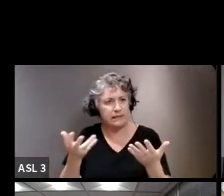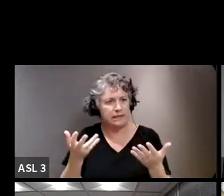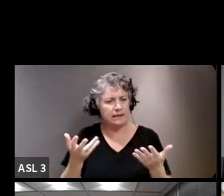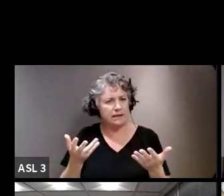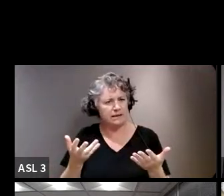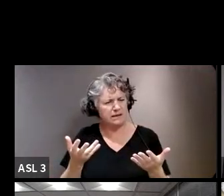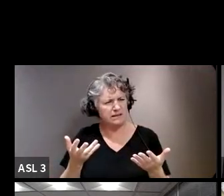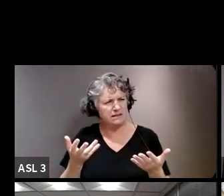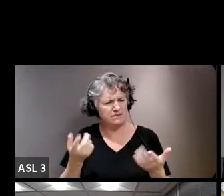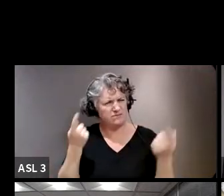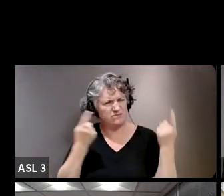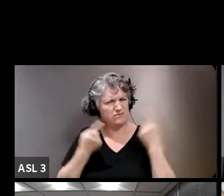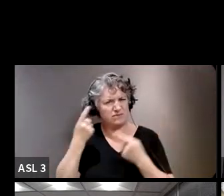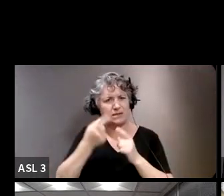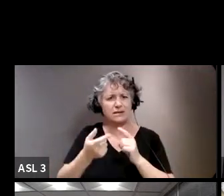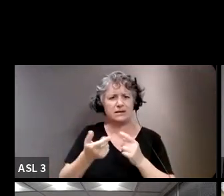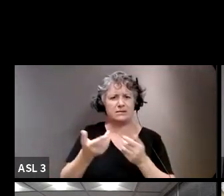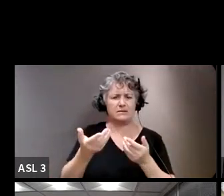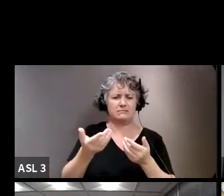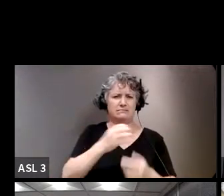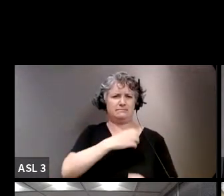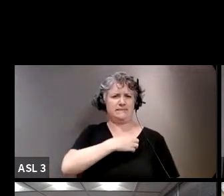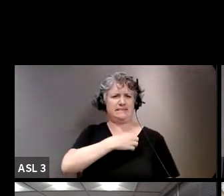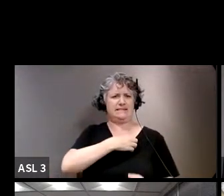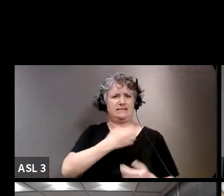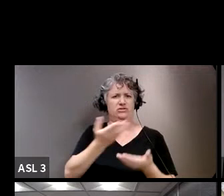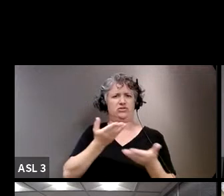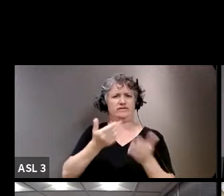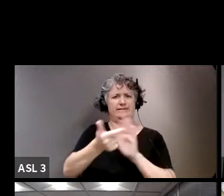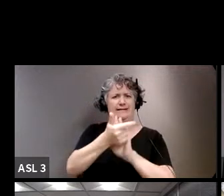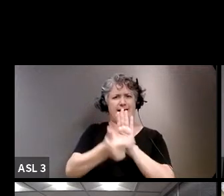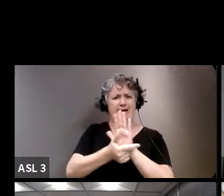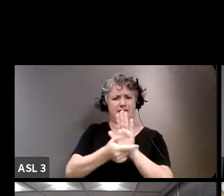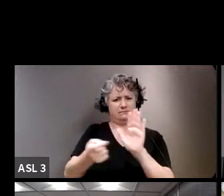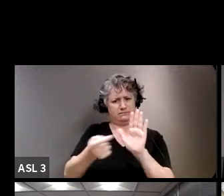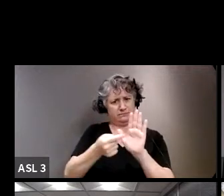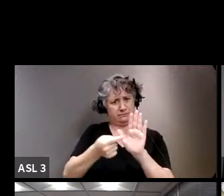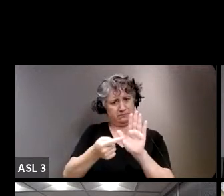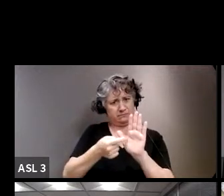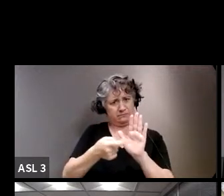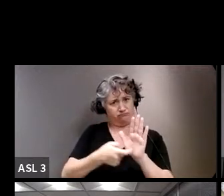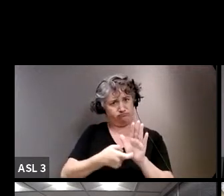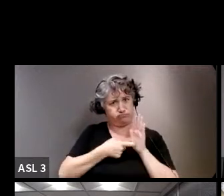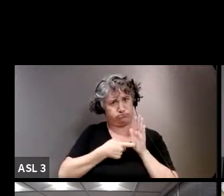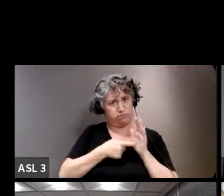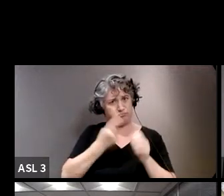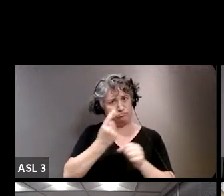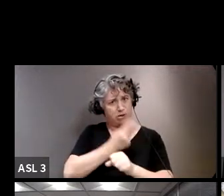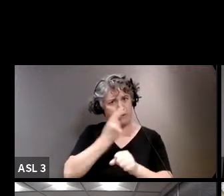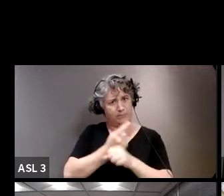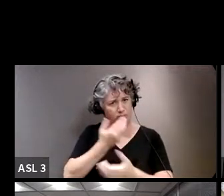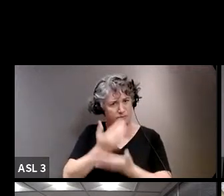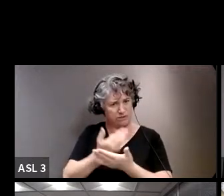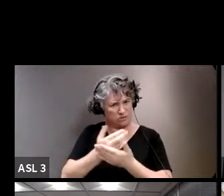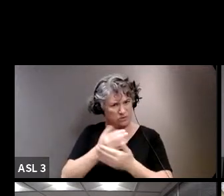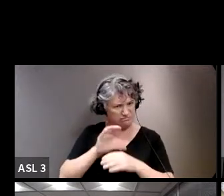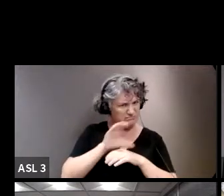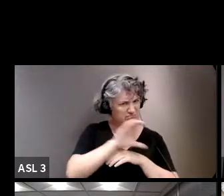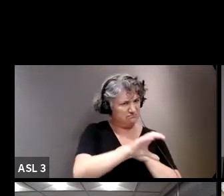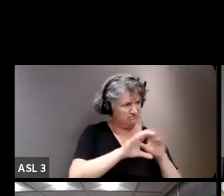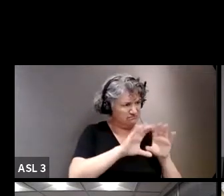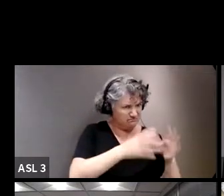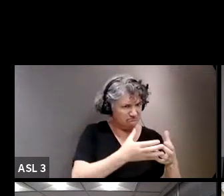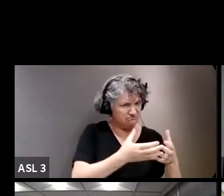is there a requirement under the police services act to ensure that they're properly resourced i mean as very important definitely